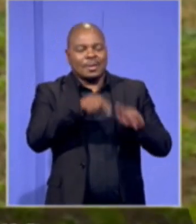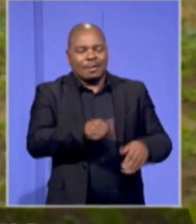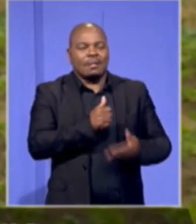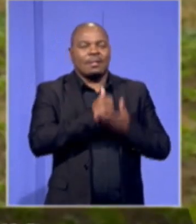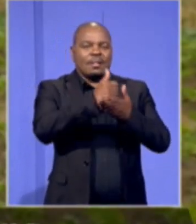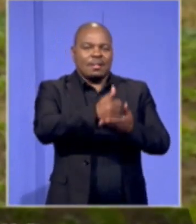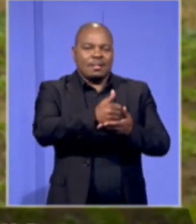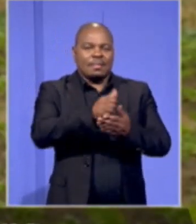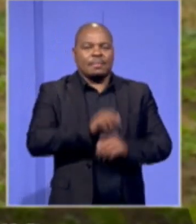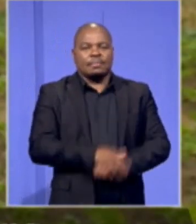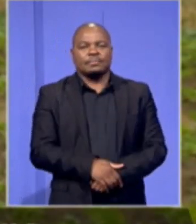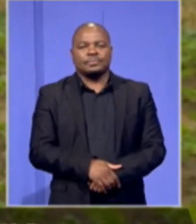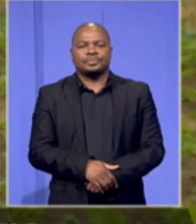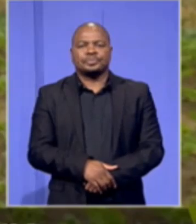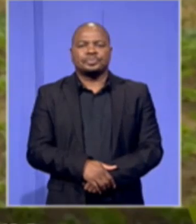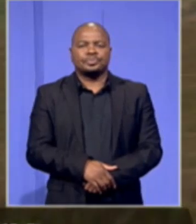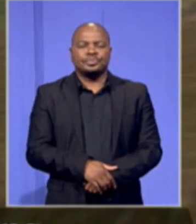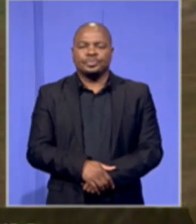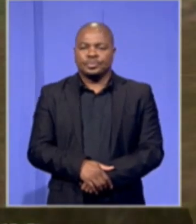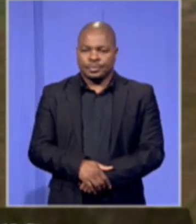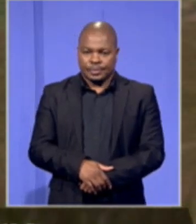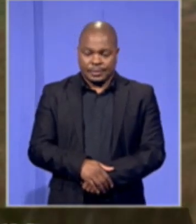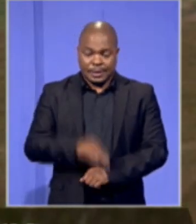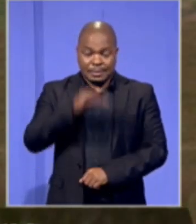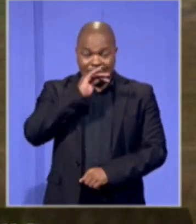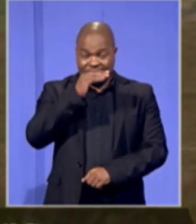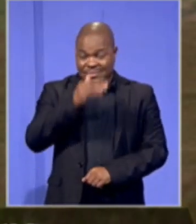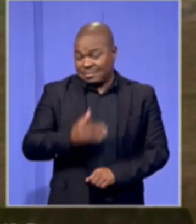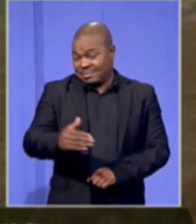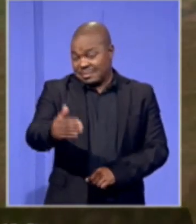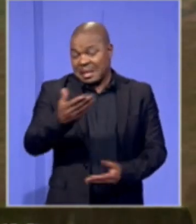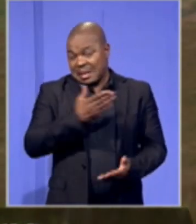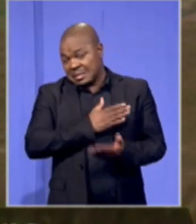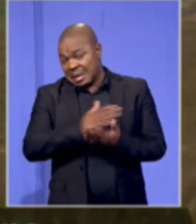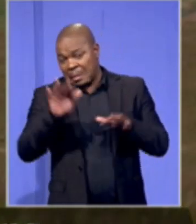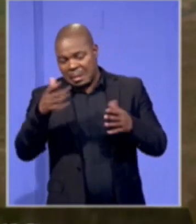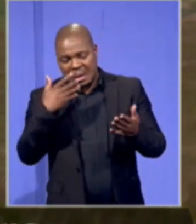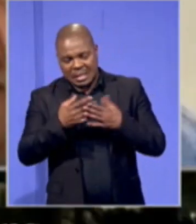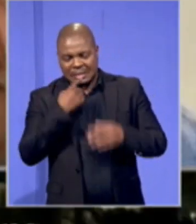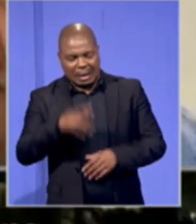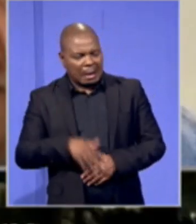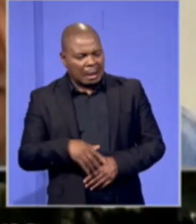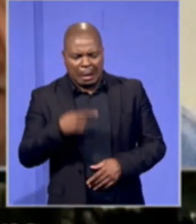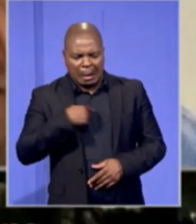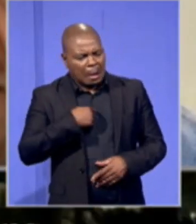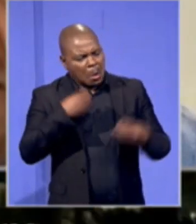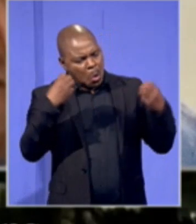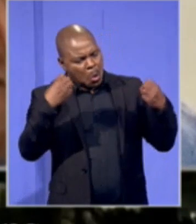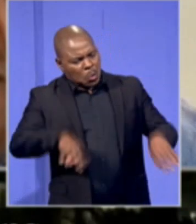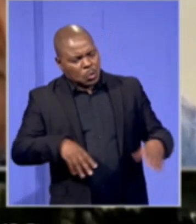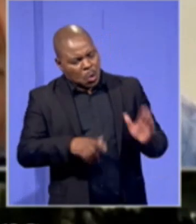molemo. Na qetellong re ka fumana hona le batho ba reng ke diphofu ka ba lahlehetswe ka lebaka la molao.